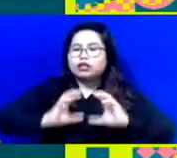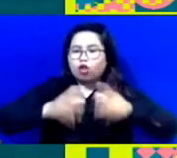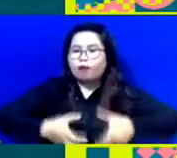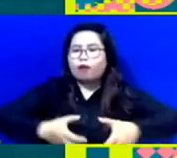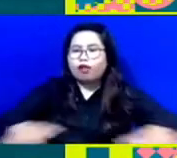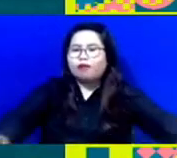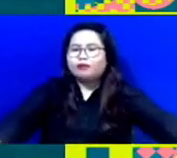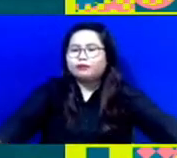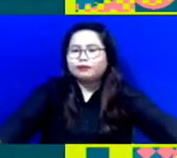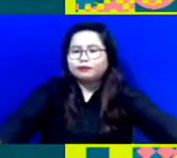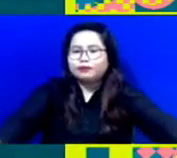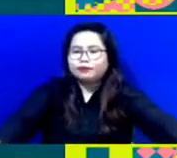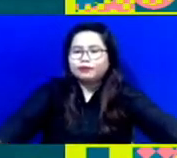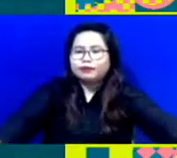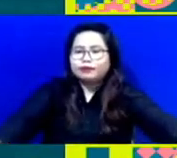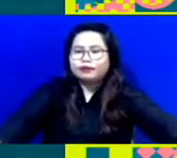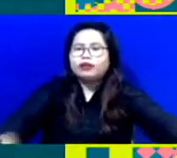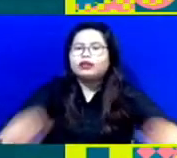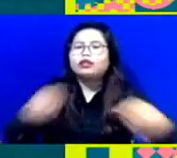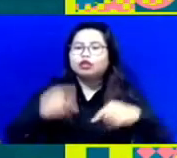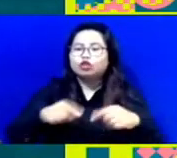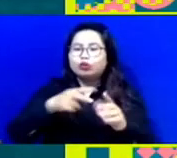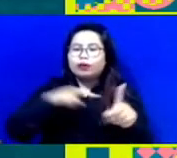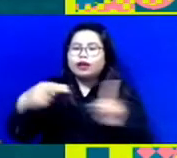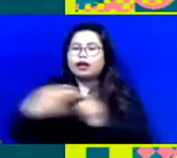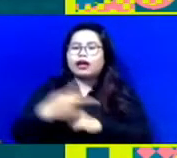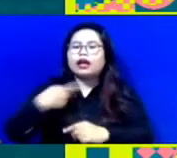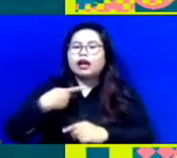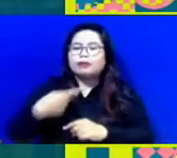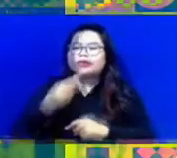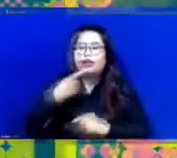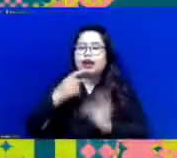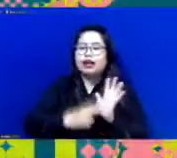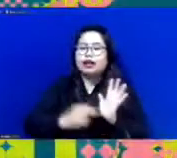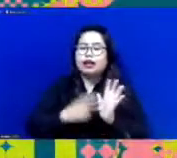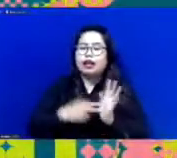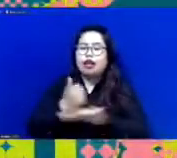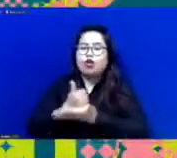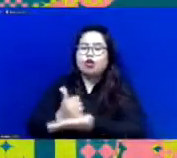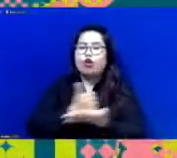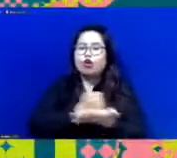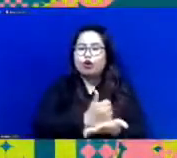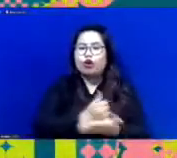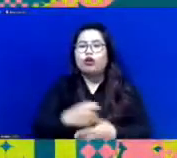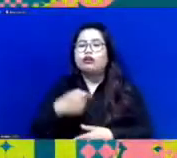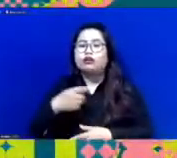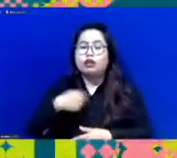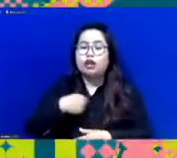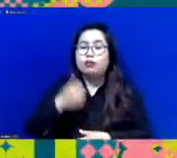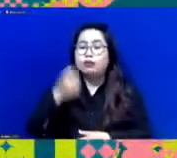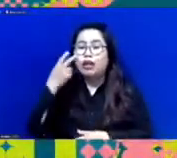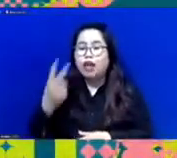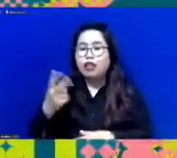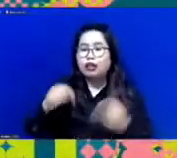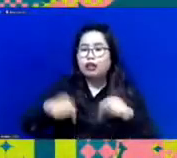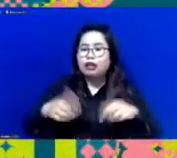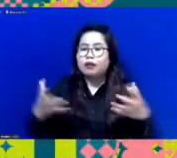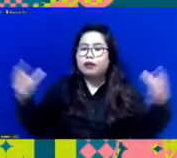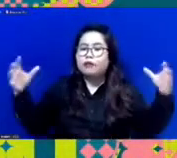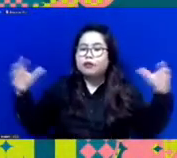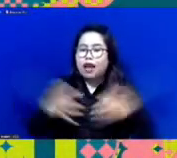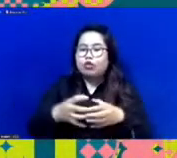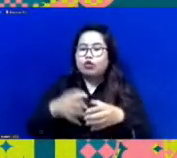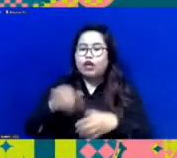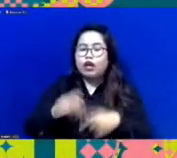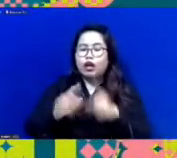about Gotong Royong values. I can see how it comes together, in the sense that if we go back to the Arabic word of